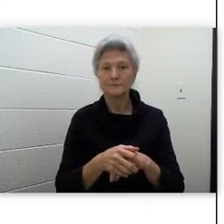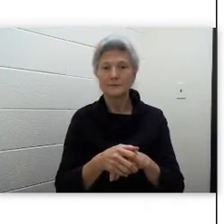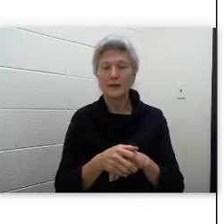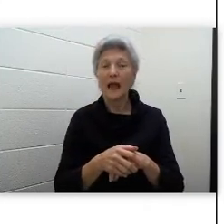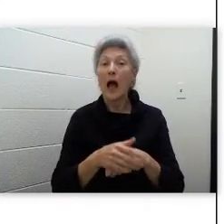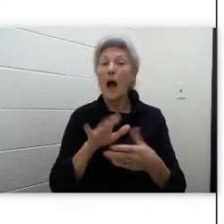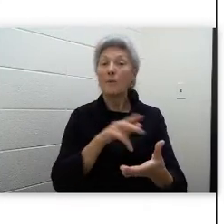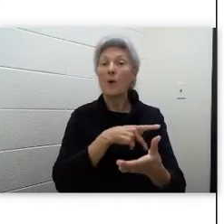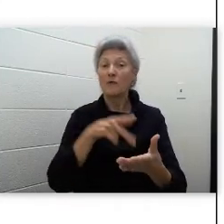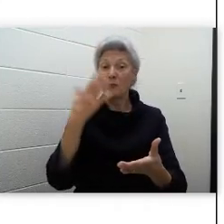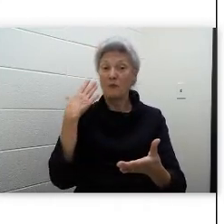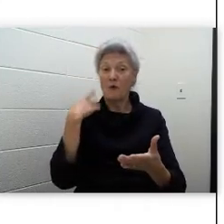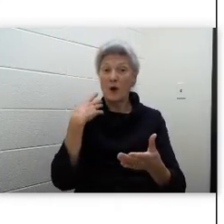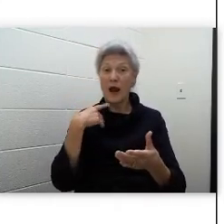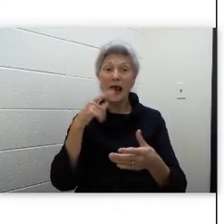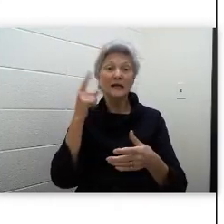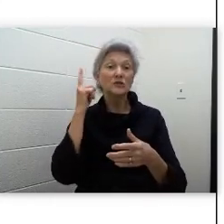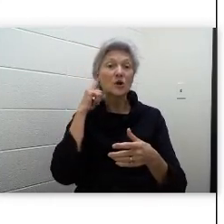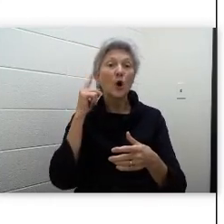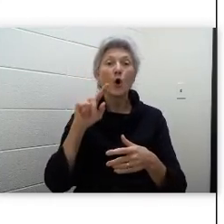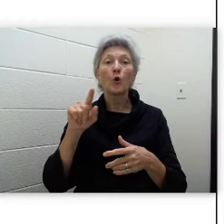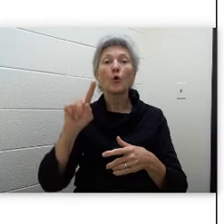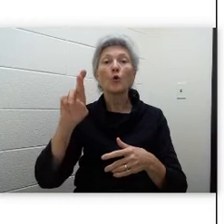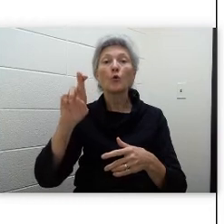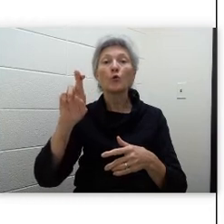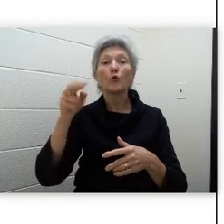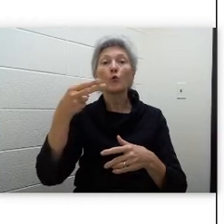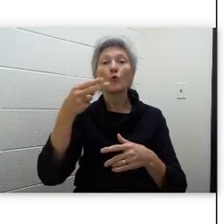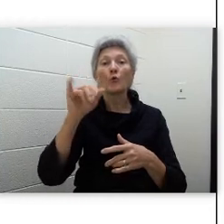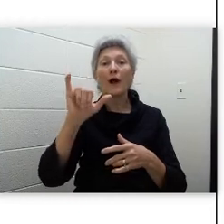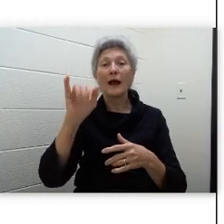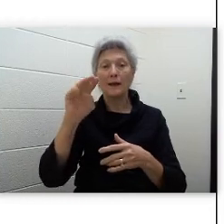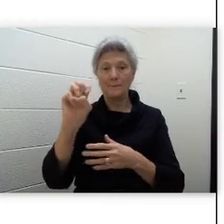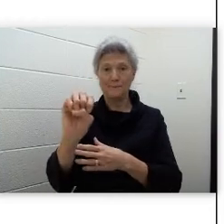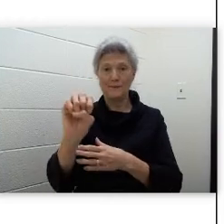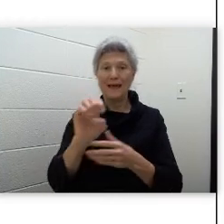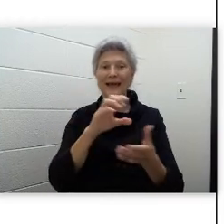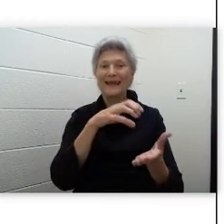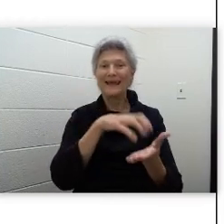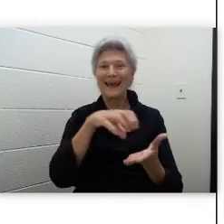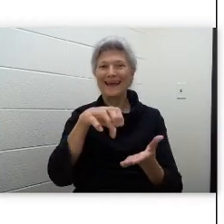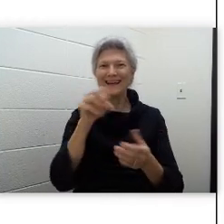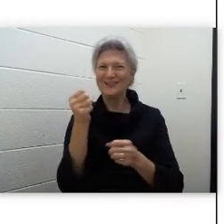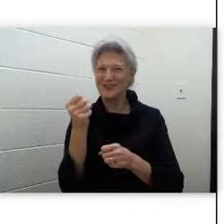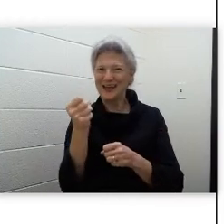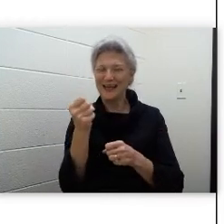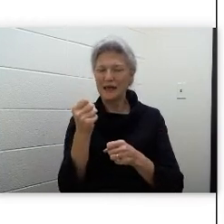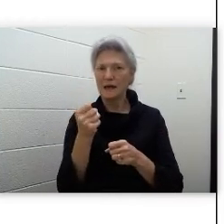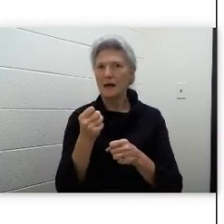Our poem from earlier has rhyme with the words cake and shake, and it makes me feel hungry.